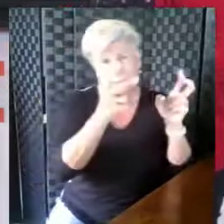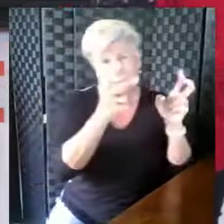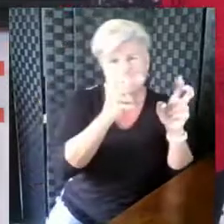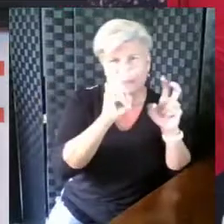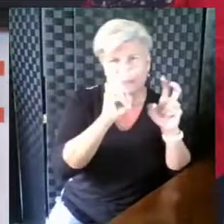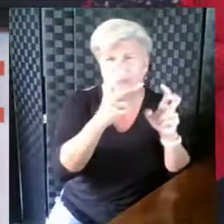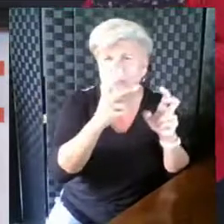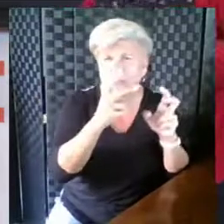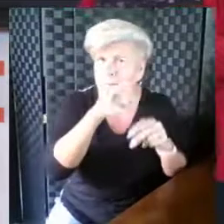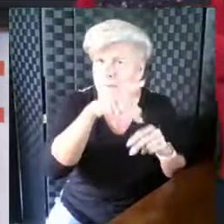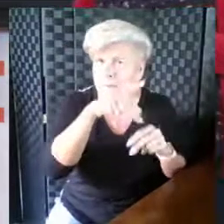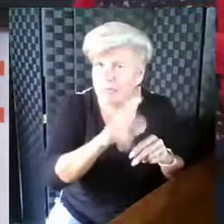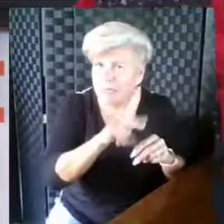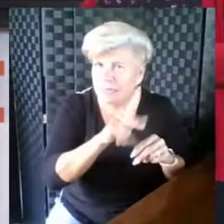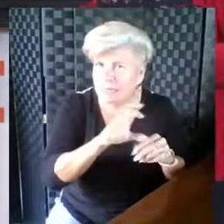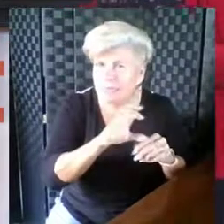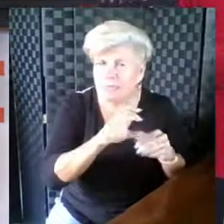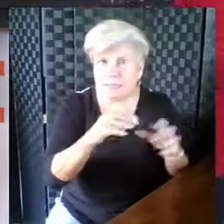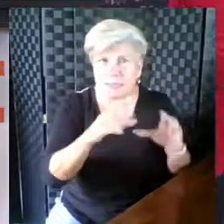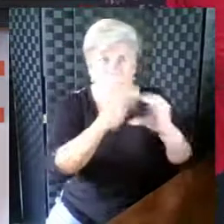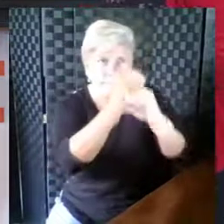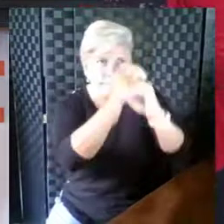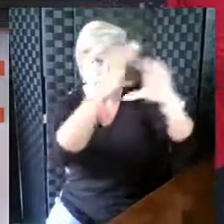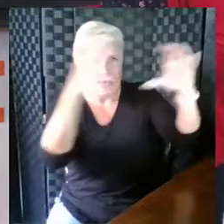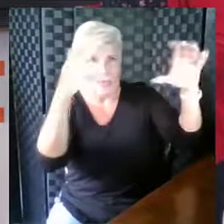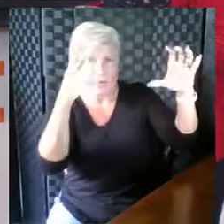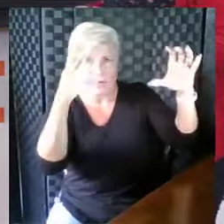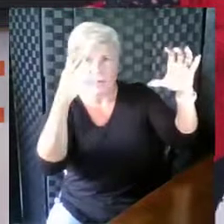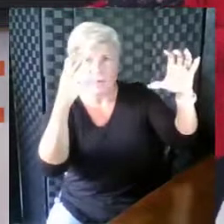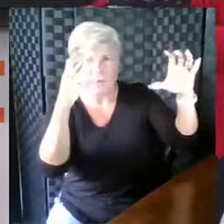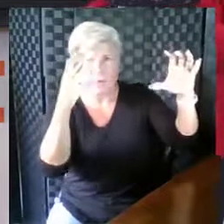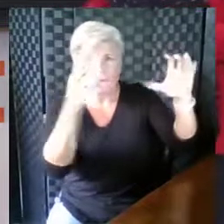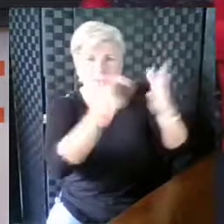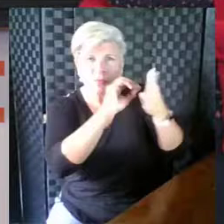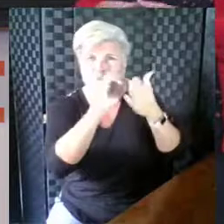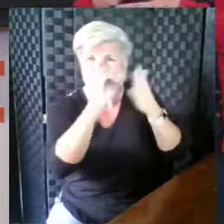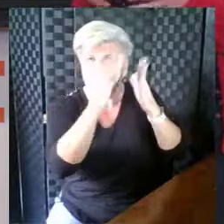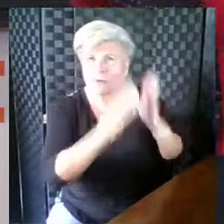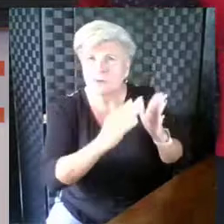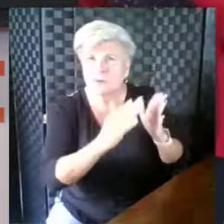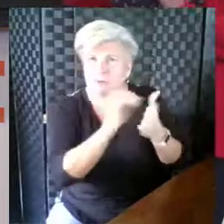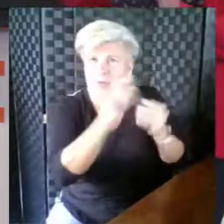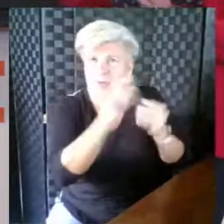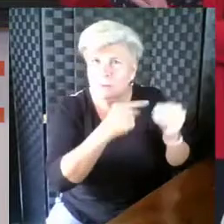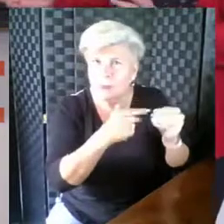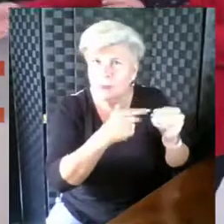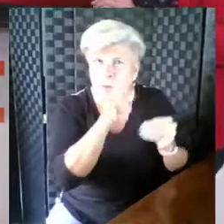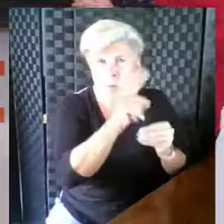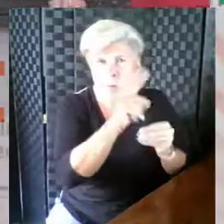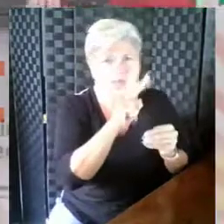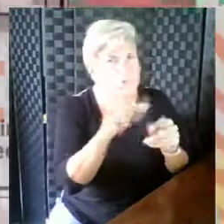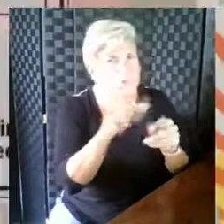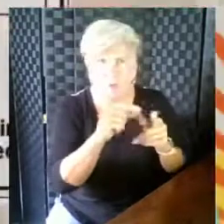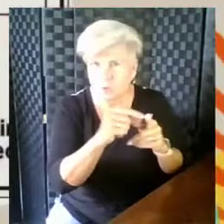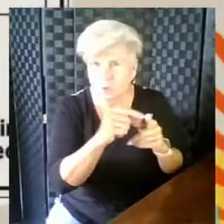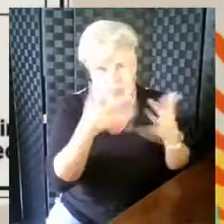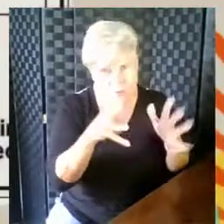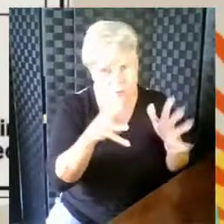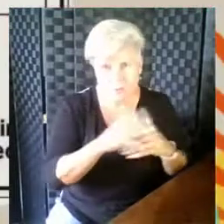The topic is the big idea or subject that the author writes about. So it's one or two